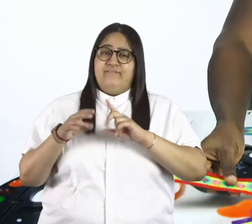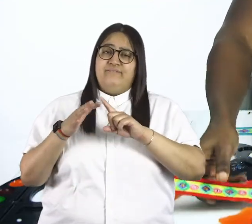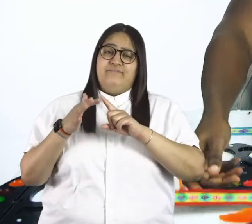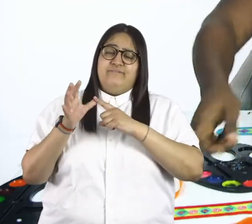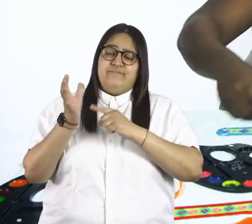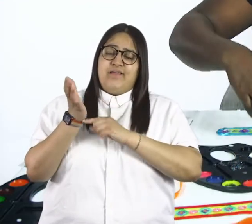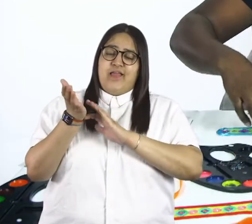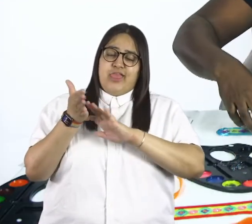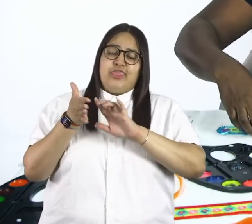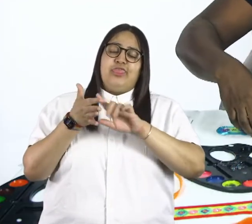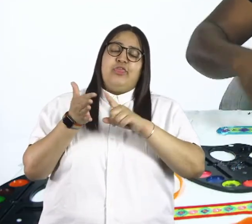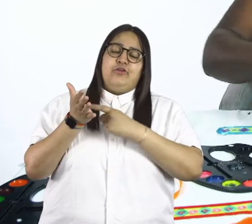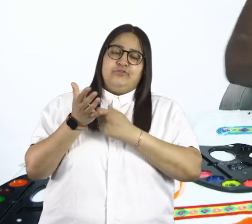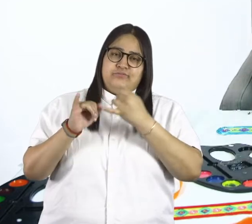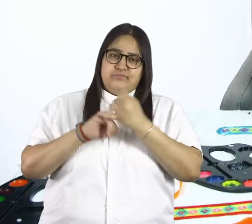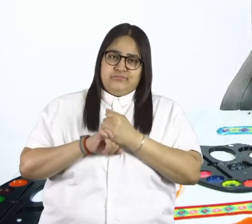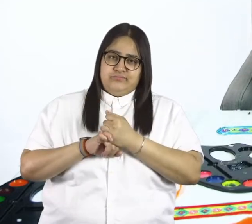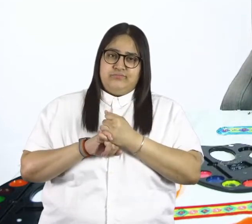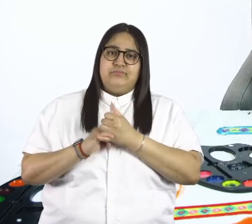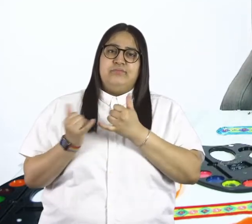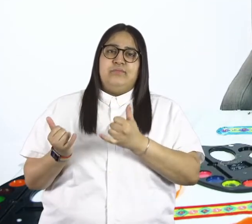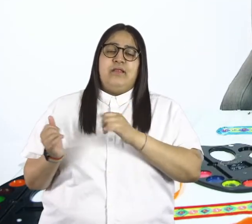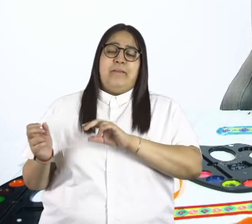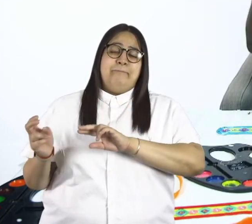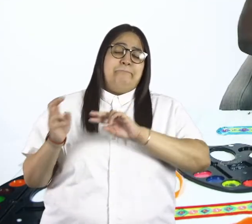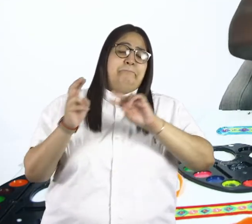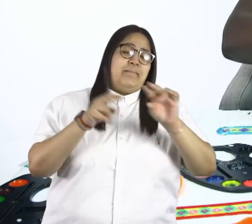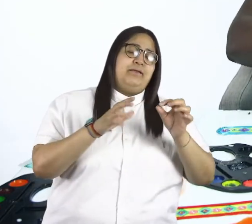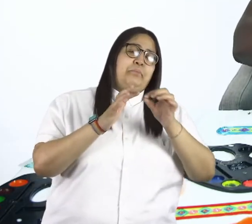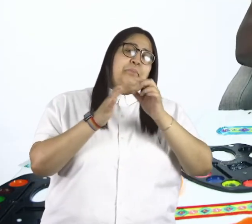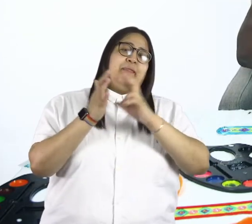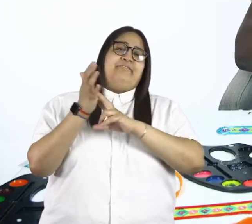So again, we're gonna go back to our PVA glue,